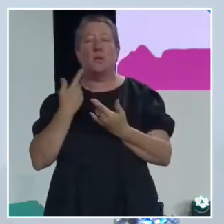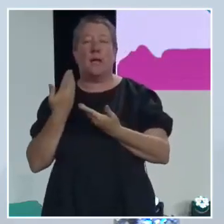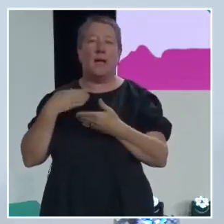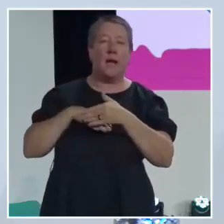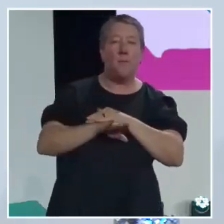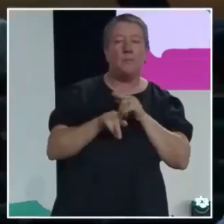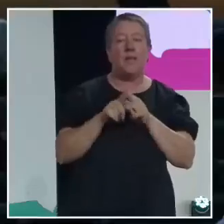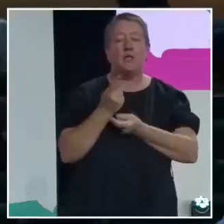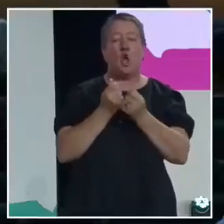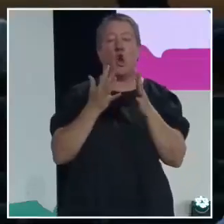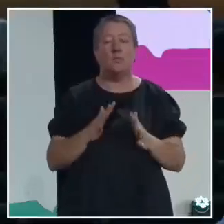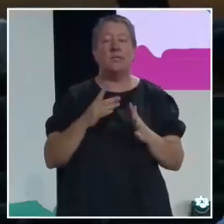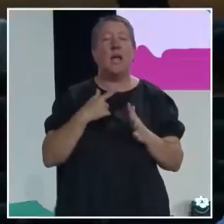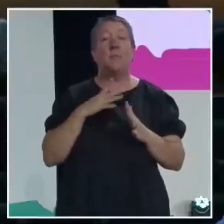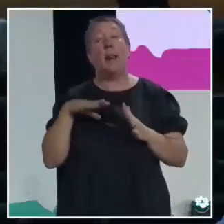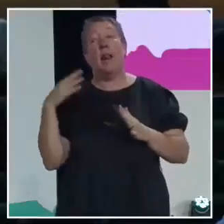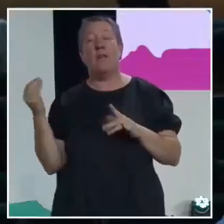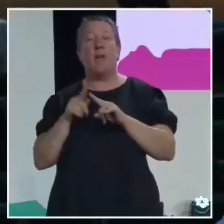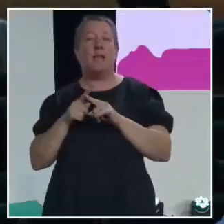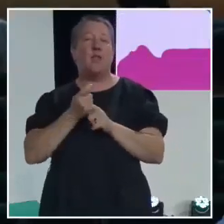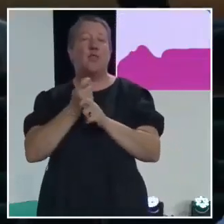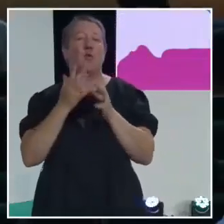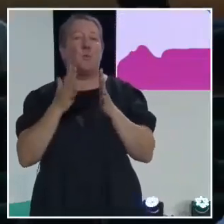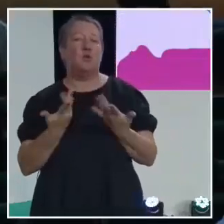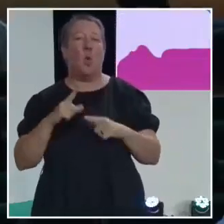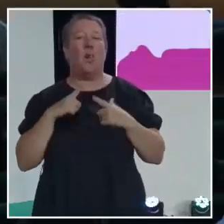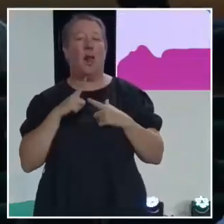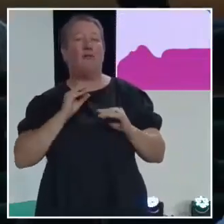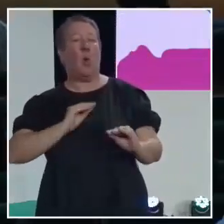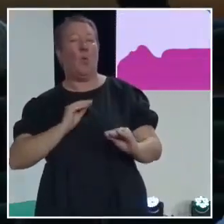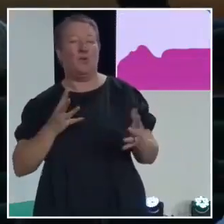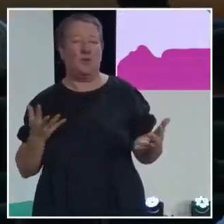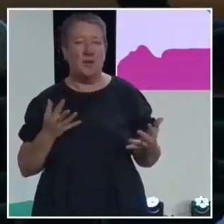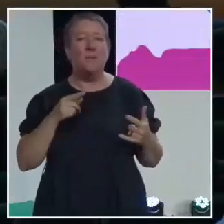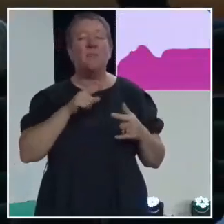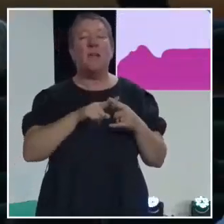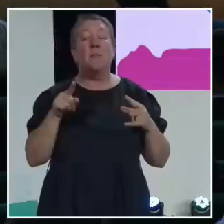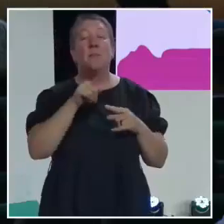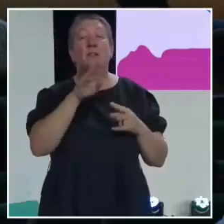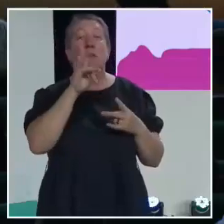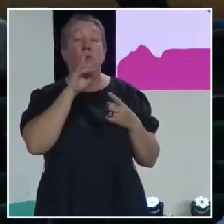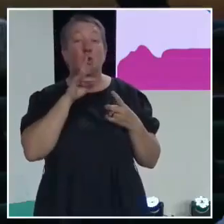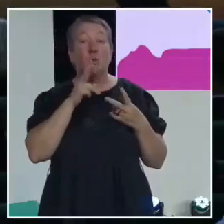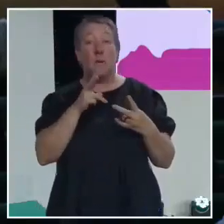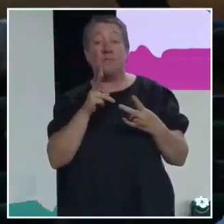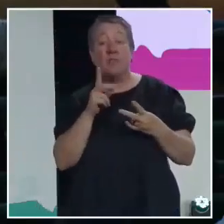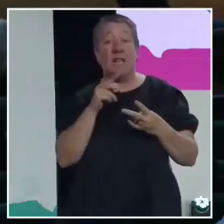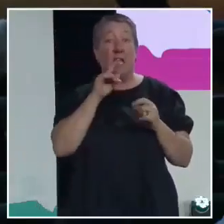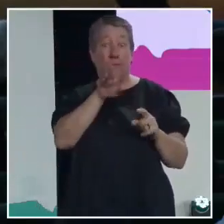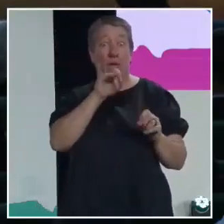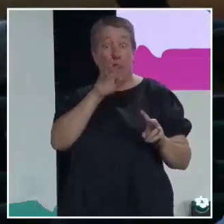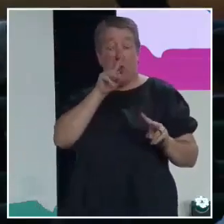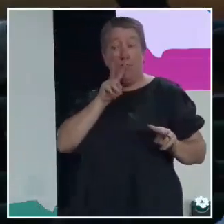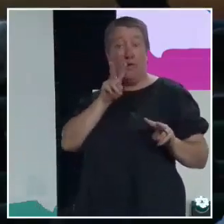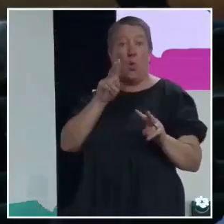walk out as a therapist or a life coach. I'm like, come on, man, the deal. And so if you're seen as just de-risking, you're already